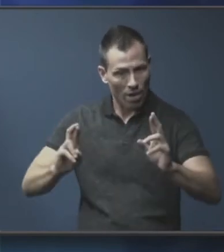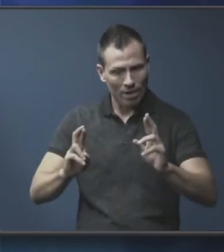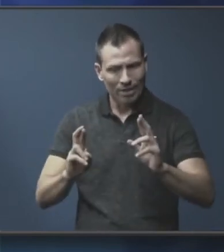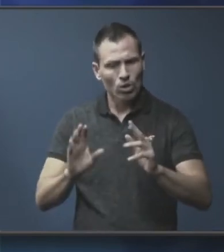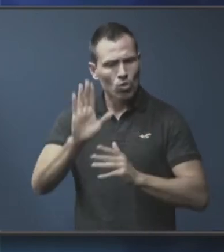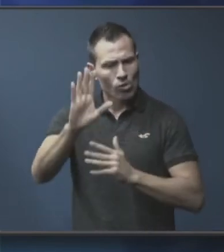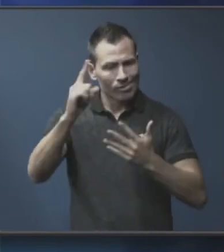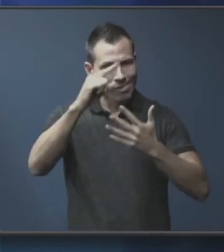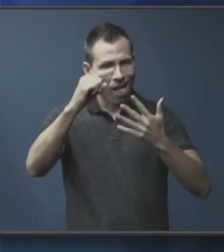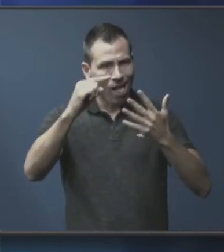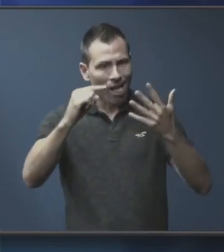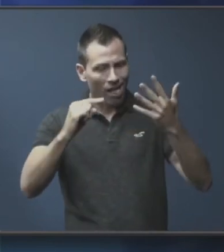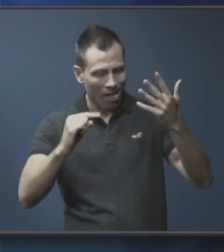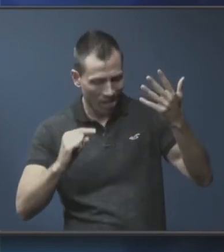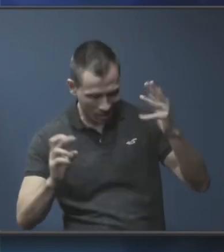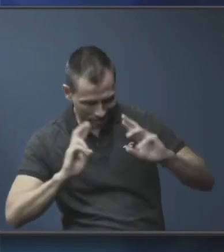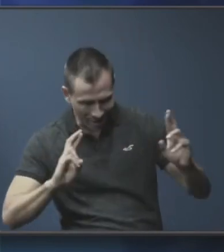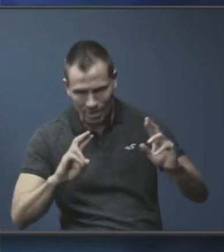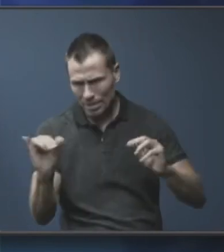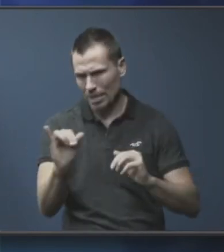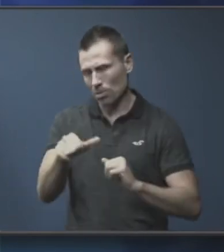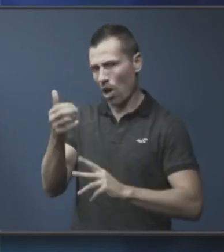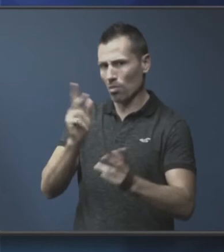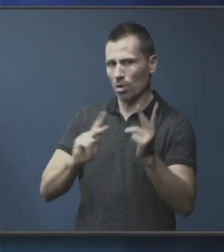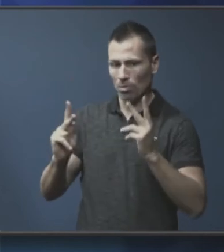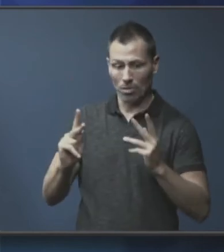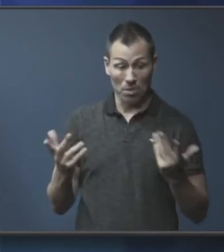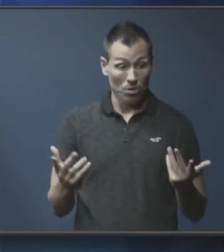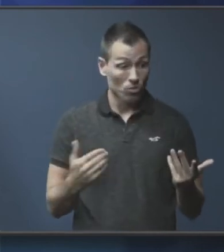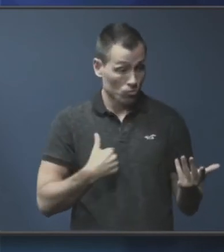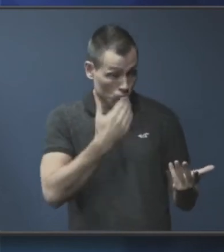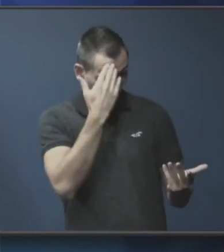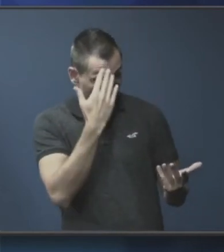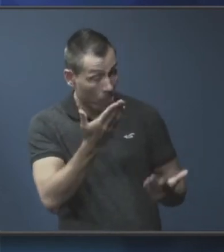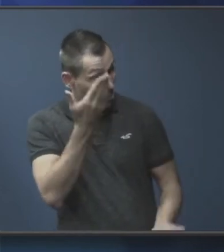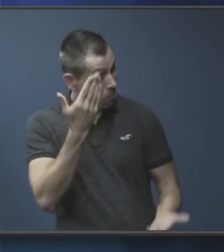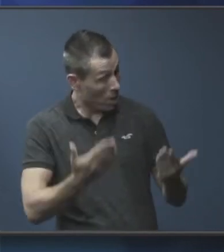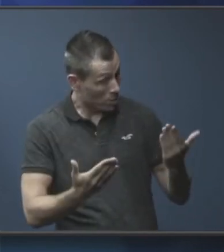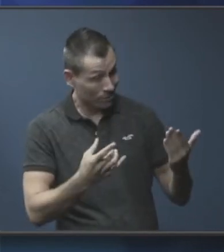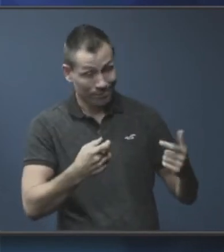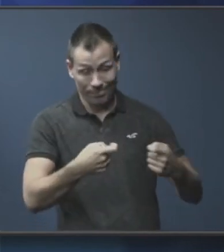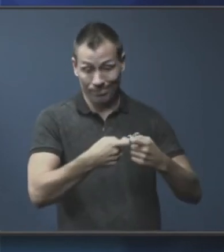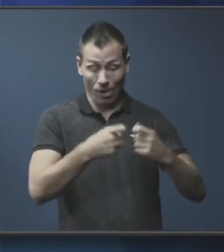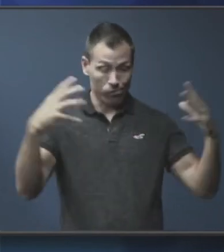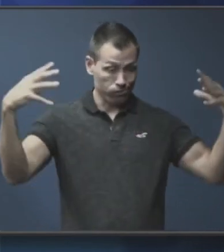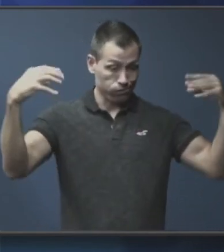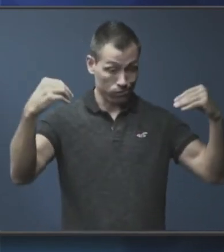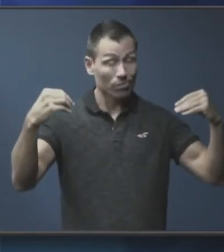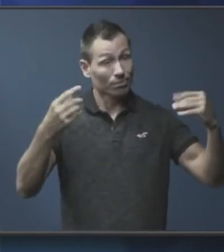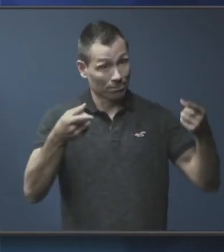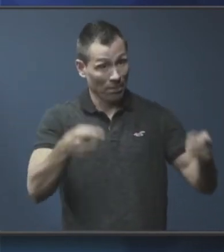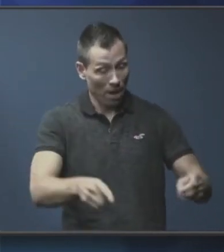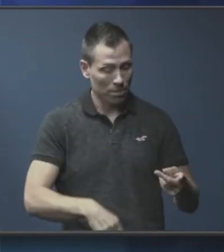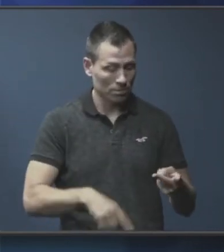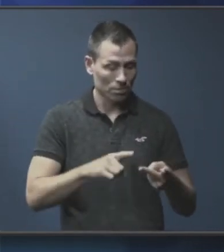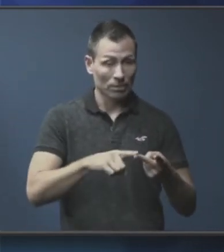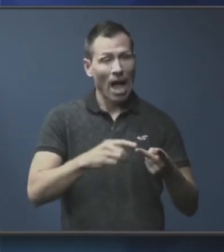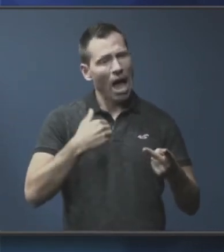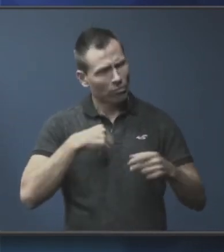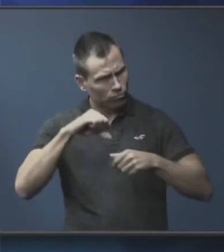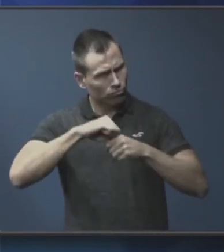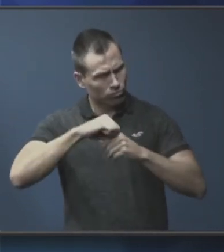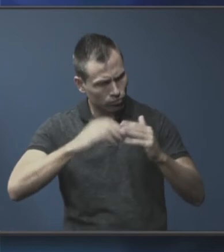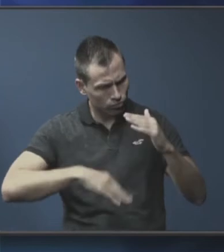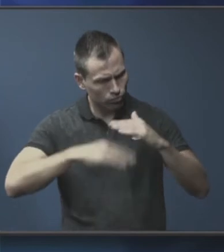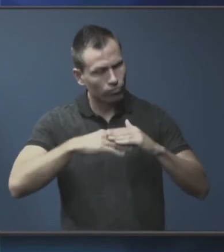else. It's being prepared to be out of electricity, being prepared if you need gas, get water, get things from the stores